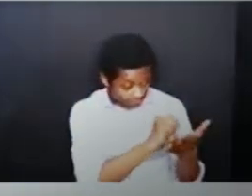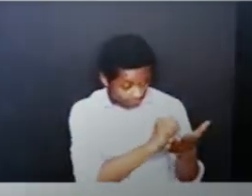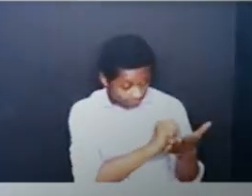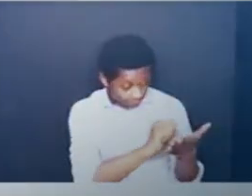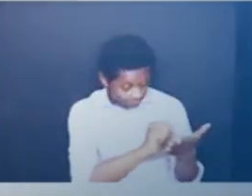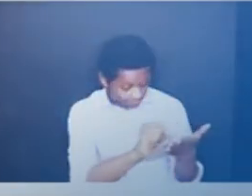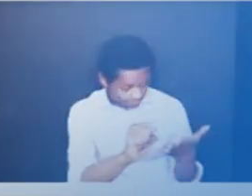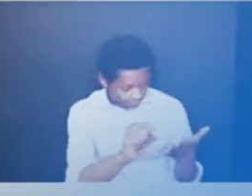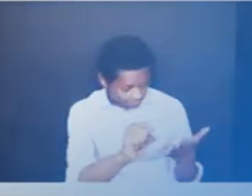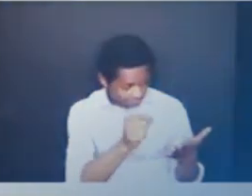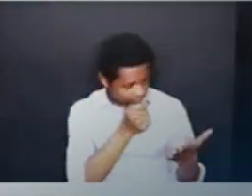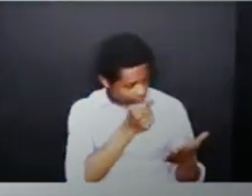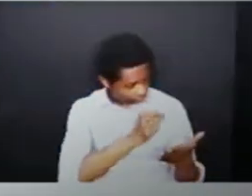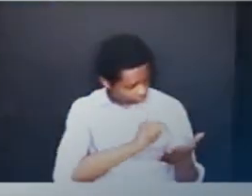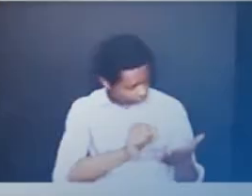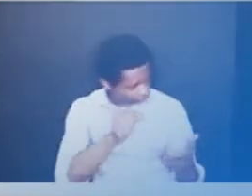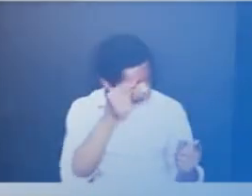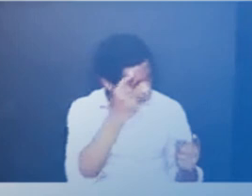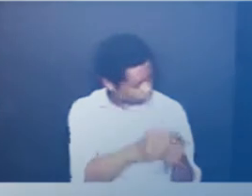life. Now,